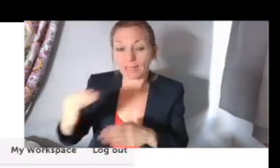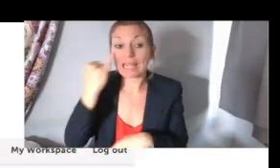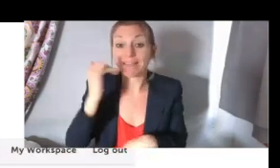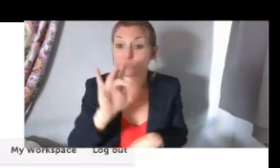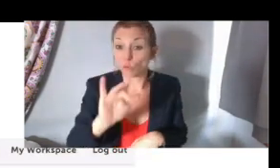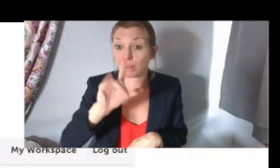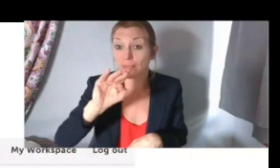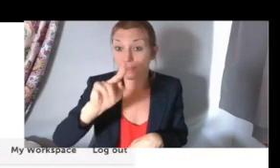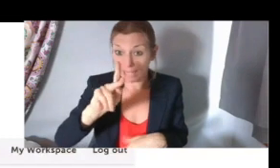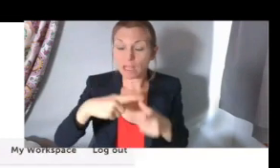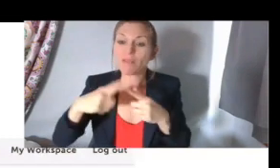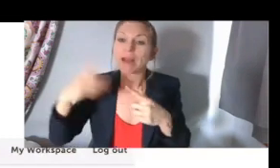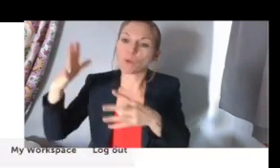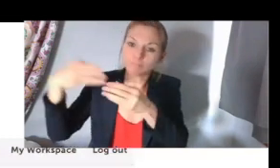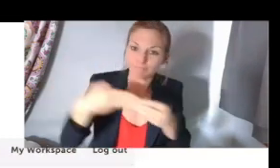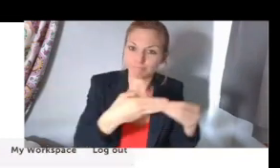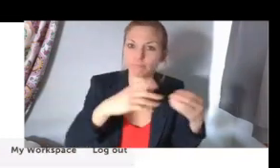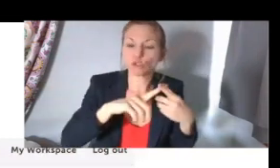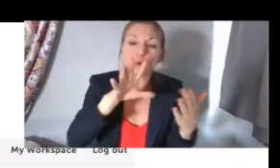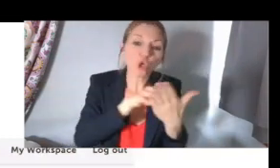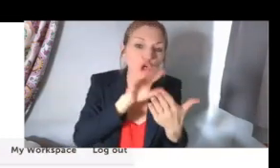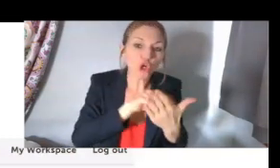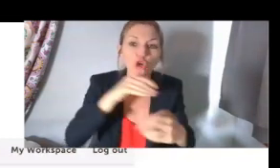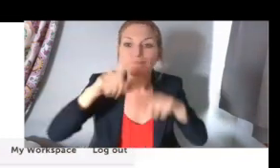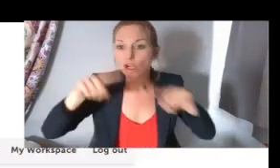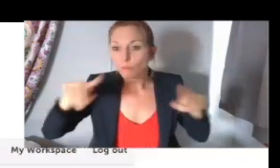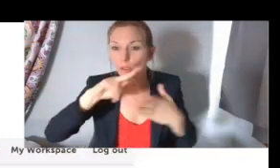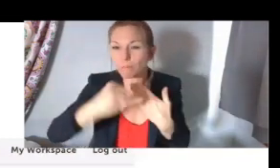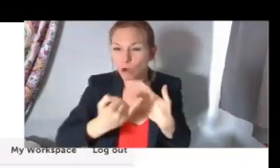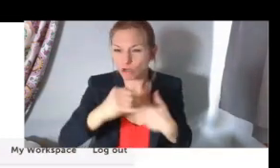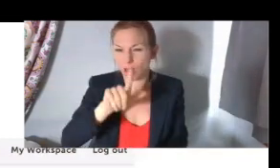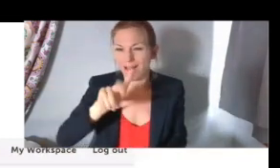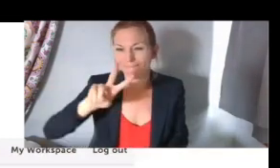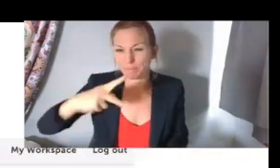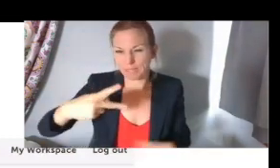the Learner Variability Project's homepage, and I'm going to share my screen